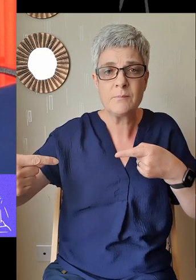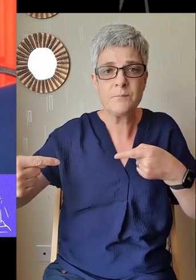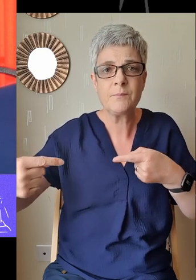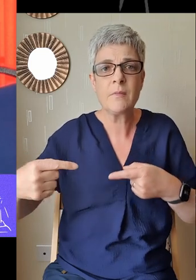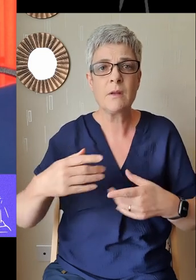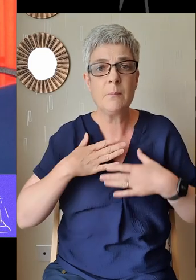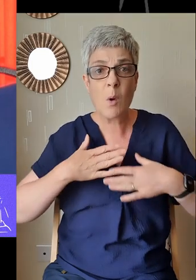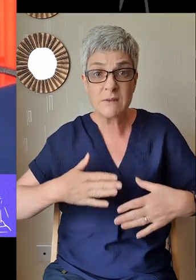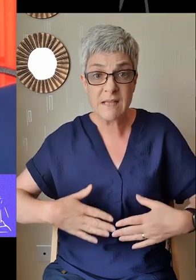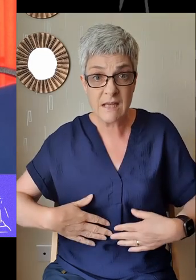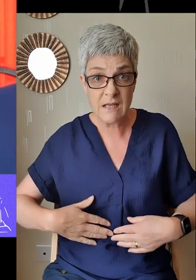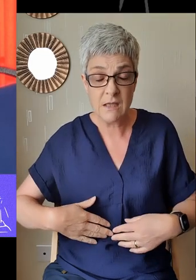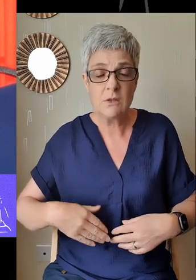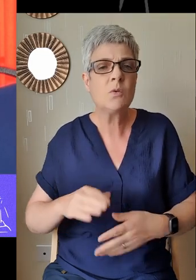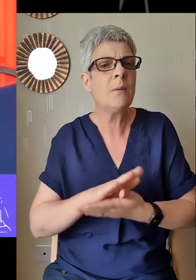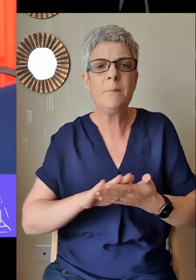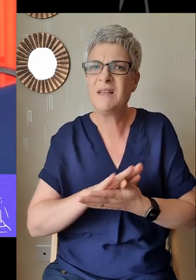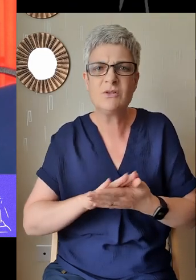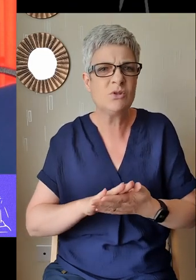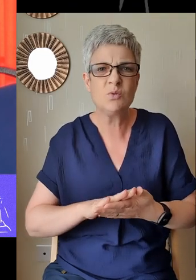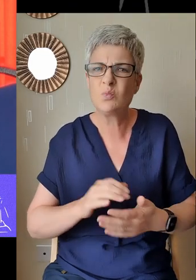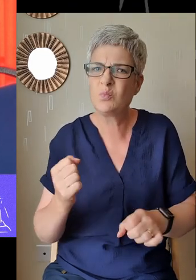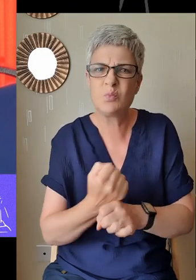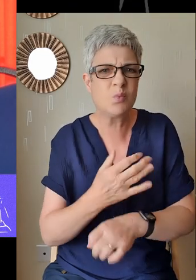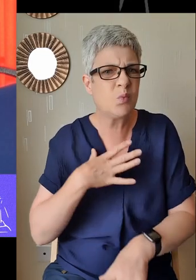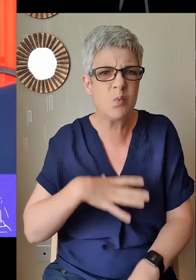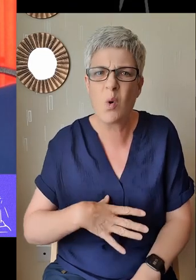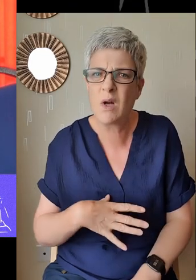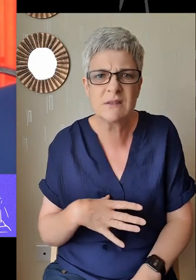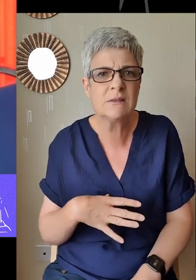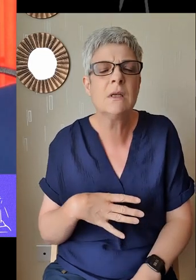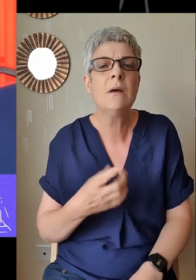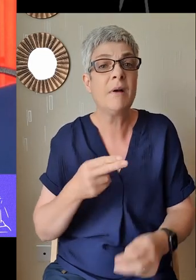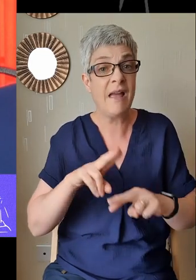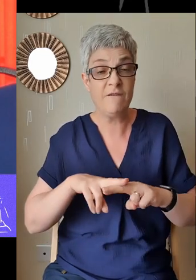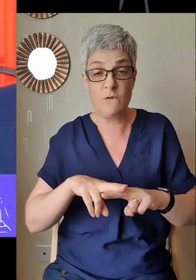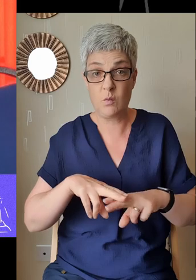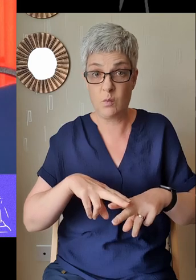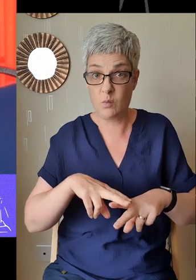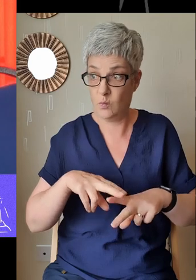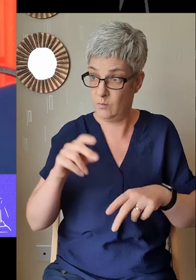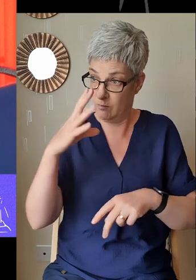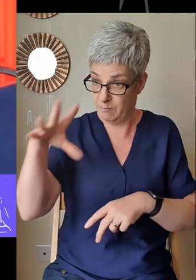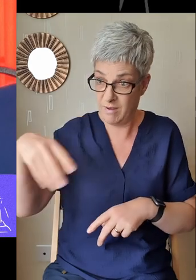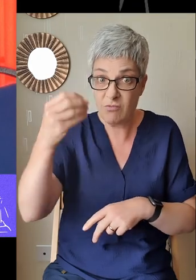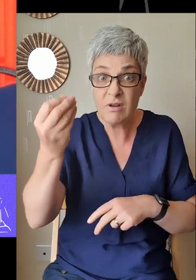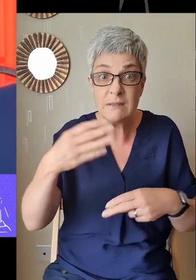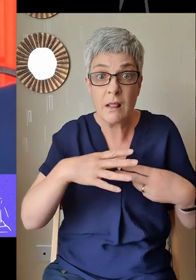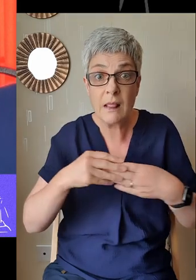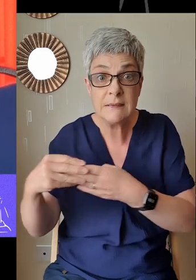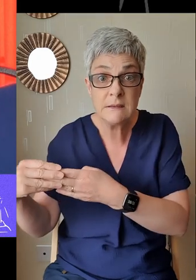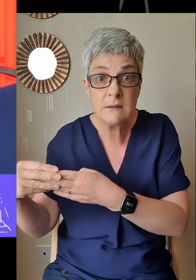that you are not to do whatever you want. But if you are led by the Spirit, you are not under the law.